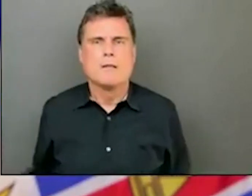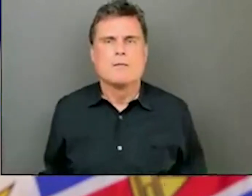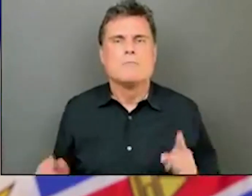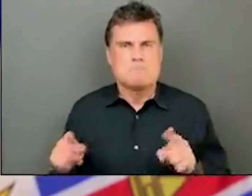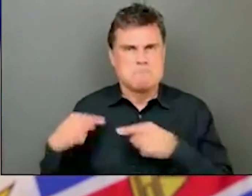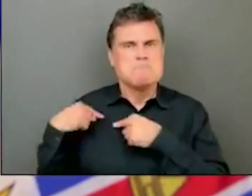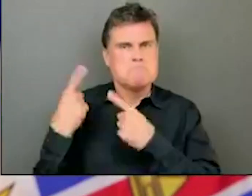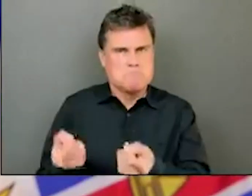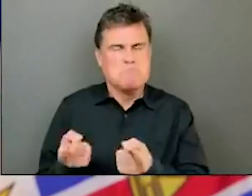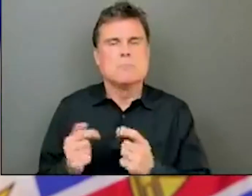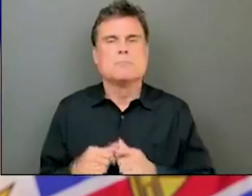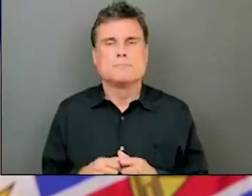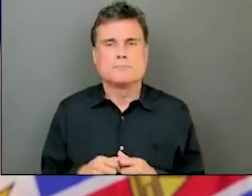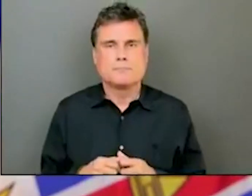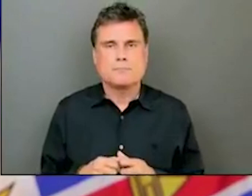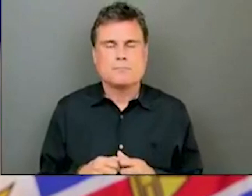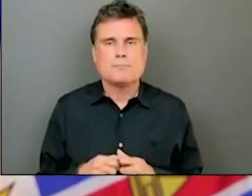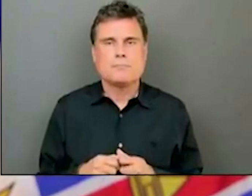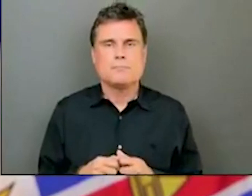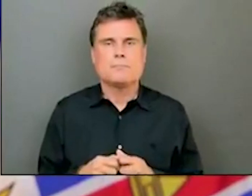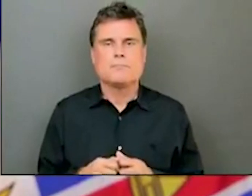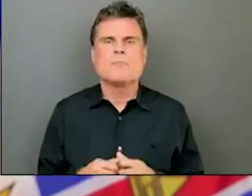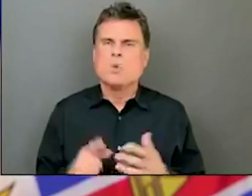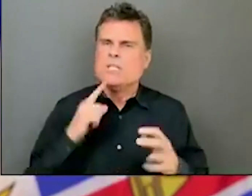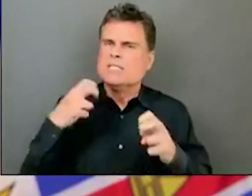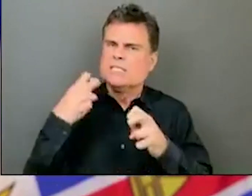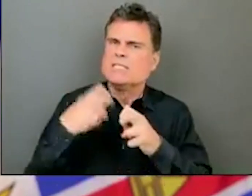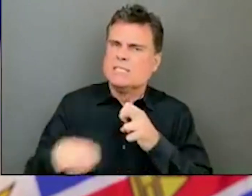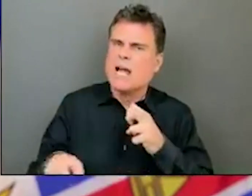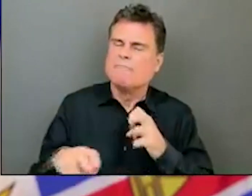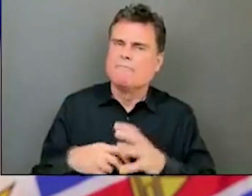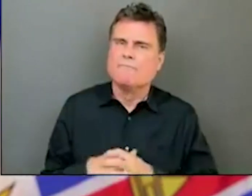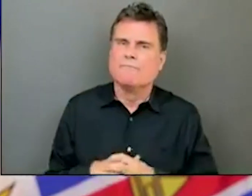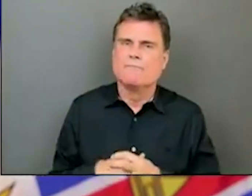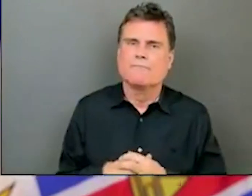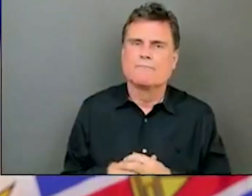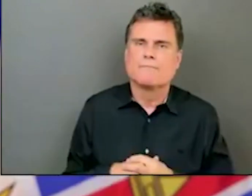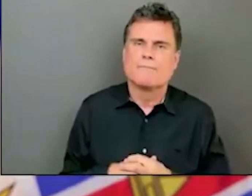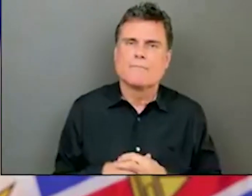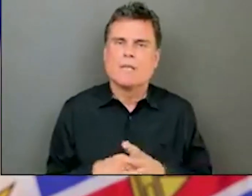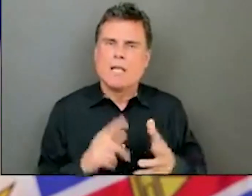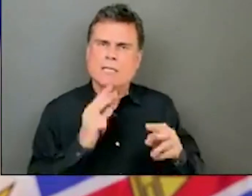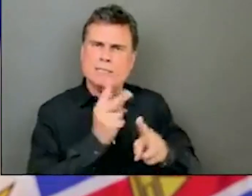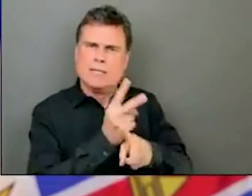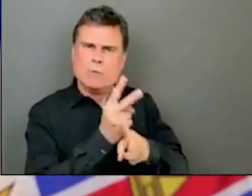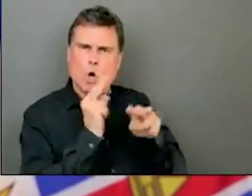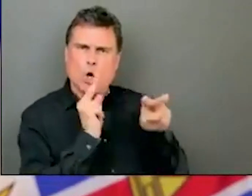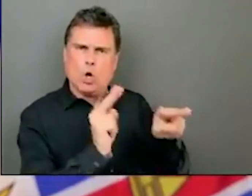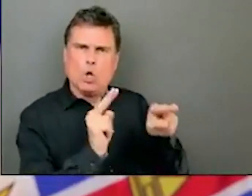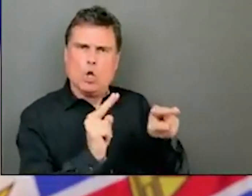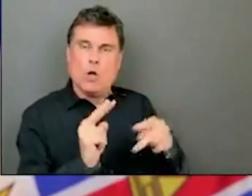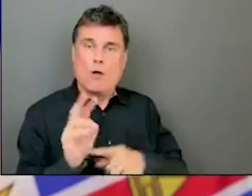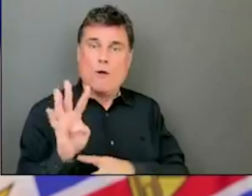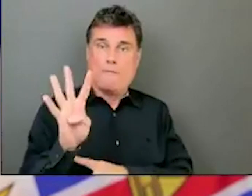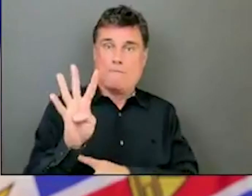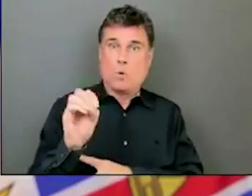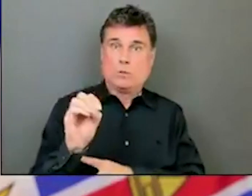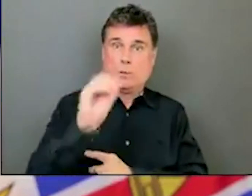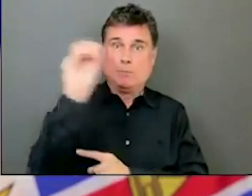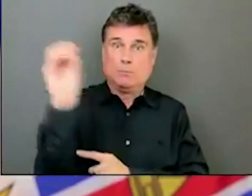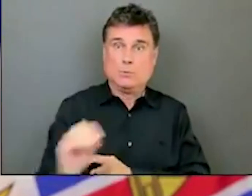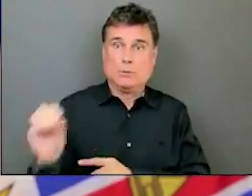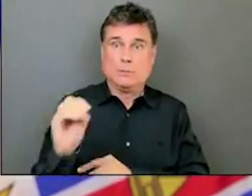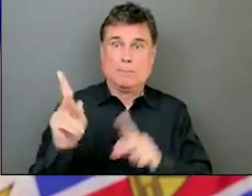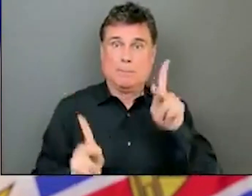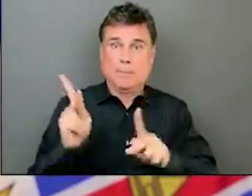pandemic. It is something that we've been watching and measuring in a way that we don't for many other illnesses. So